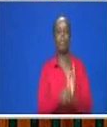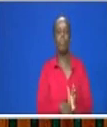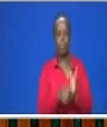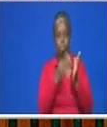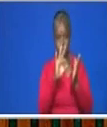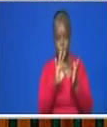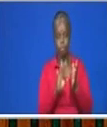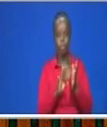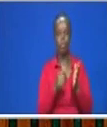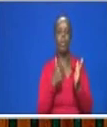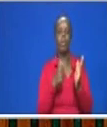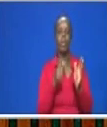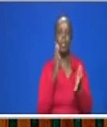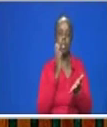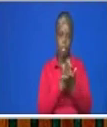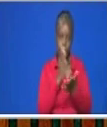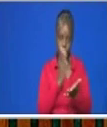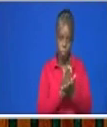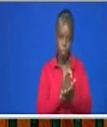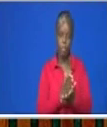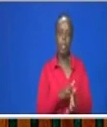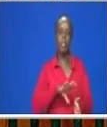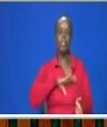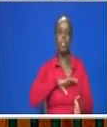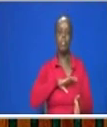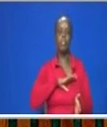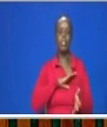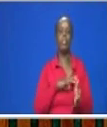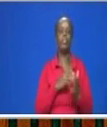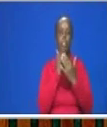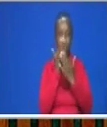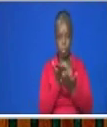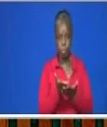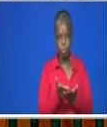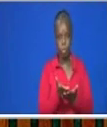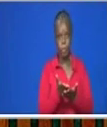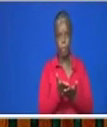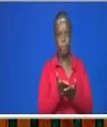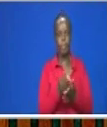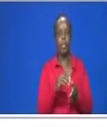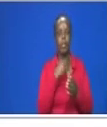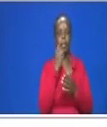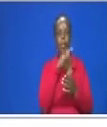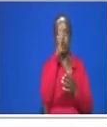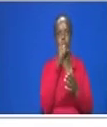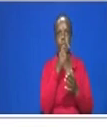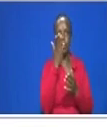of appropriate or satisfactory responses. Our question goes like